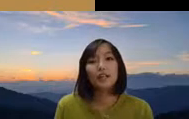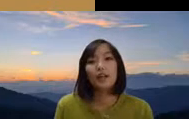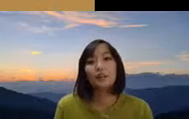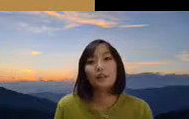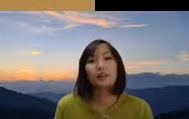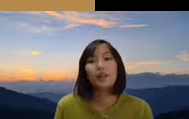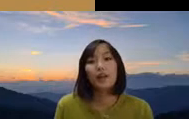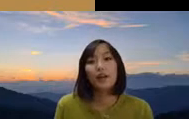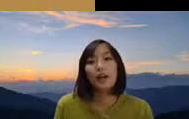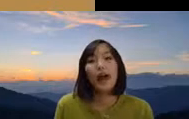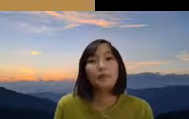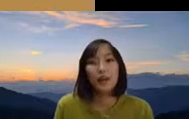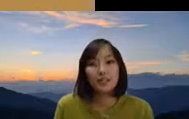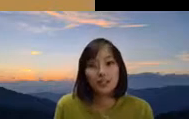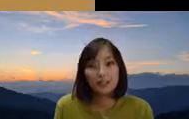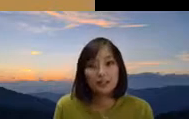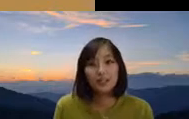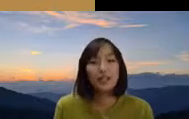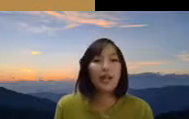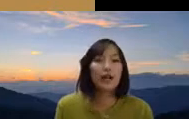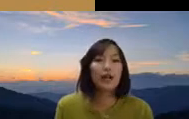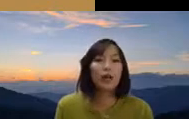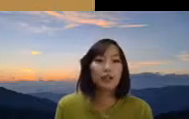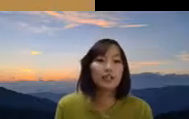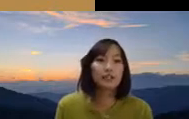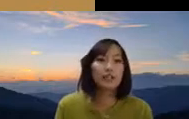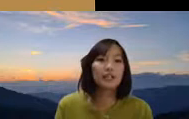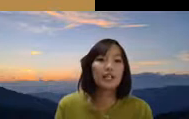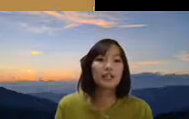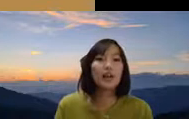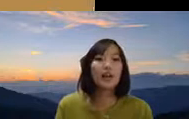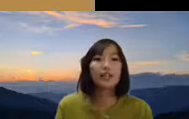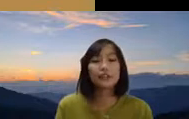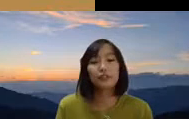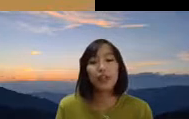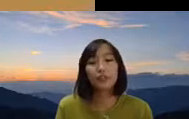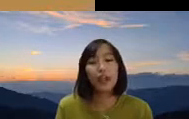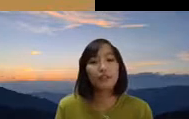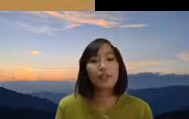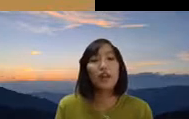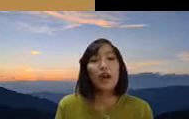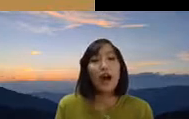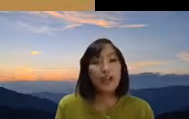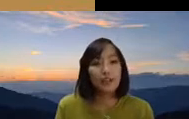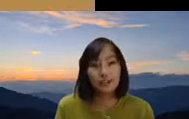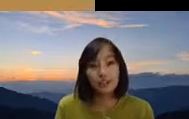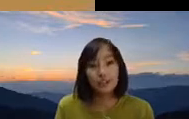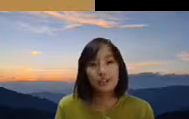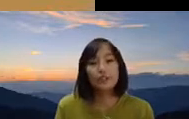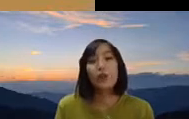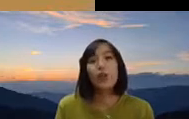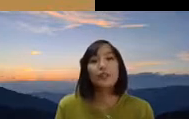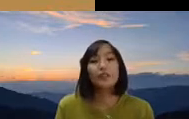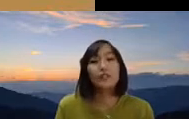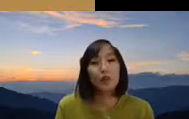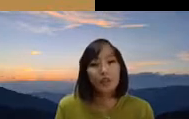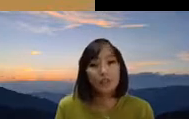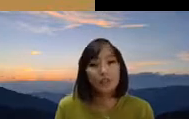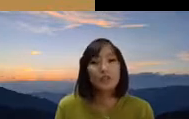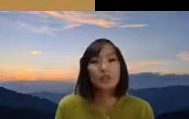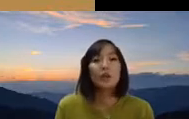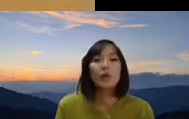the last previous high impact services are common services that are identified to have high efficiencies,